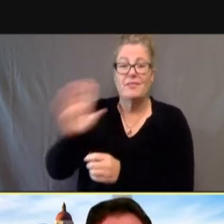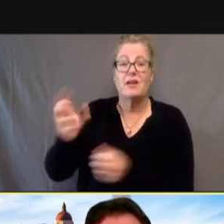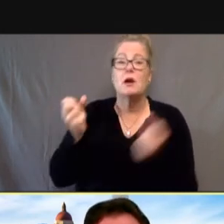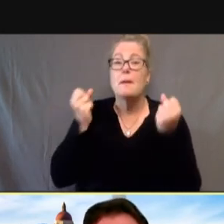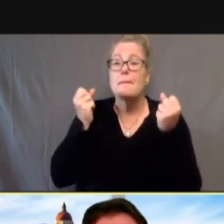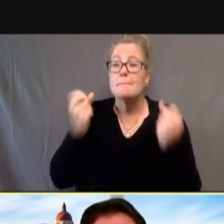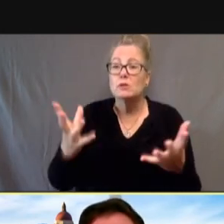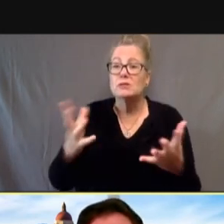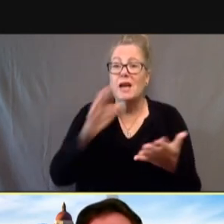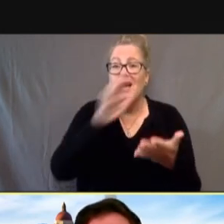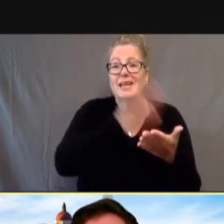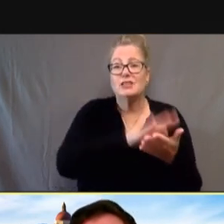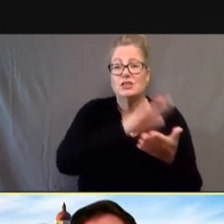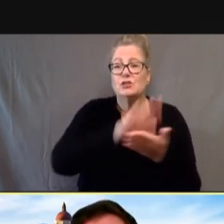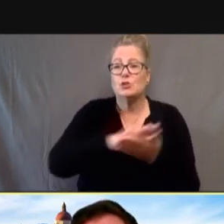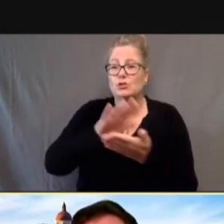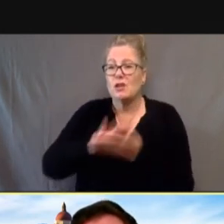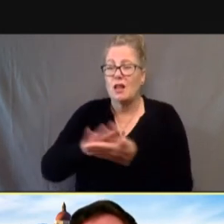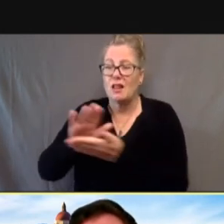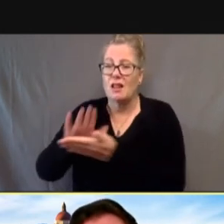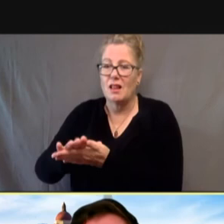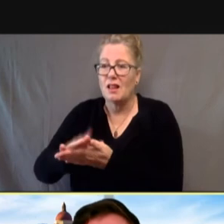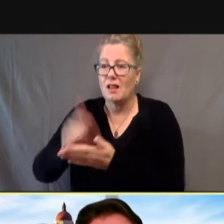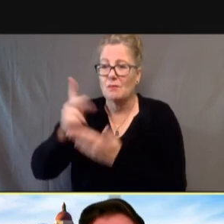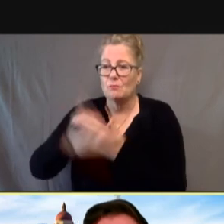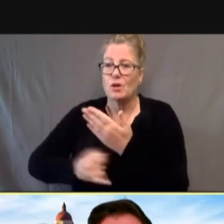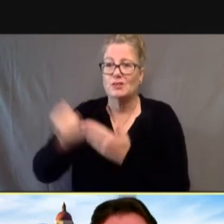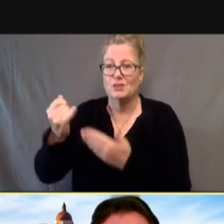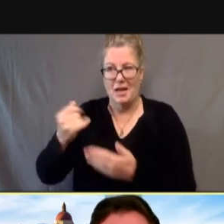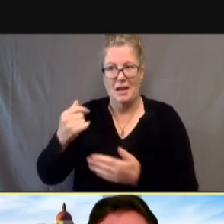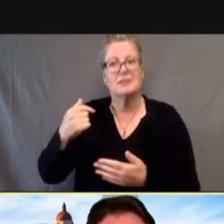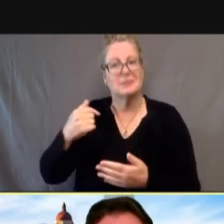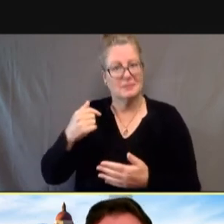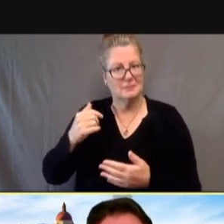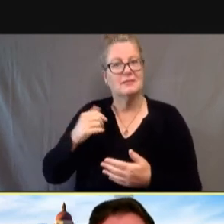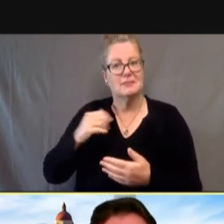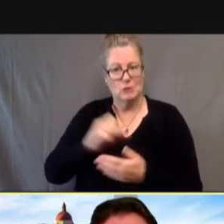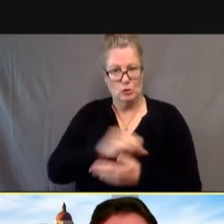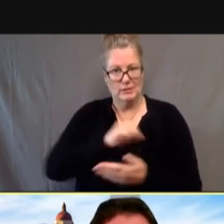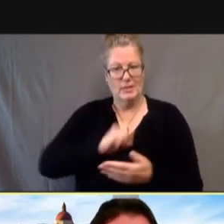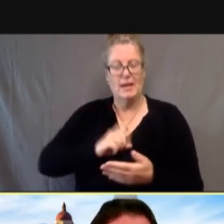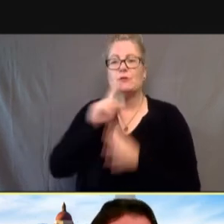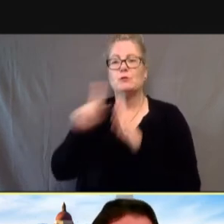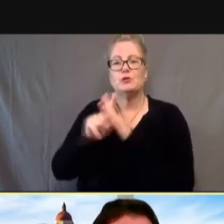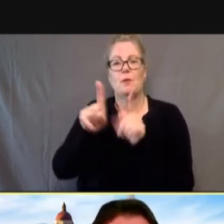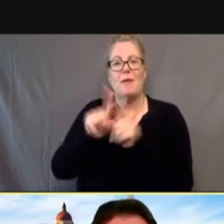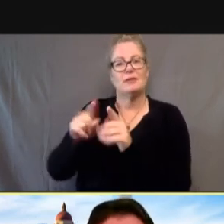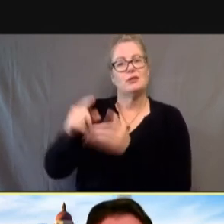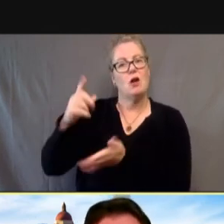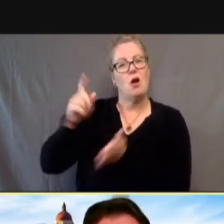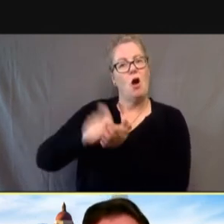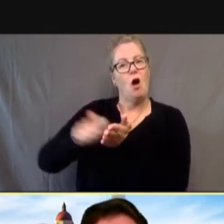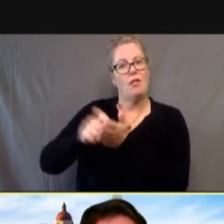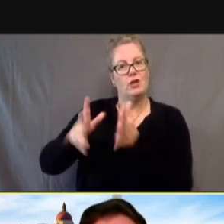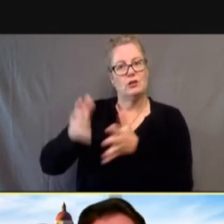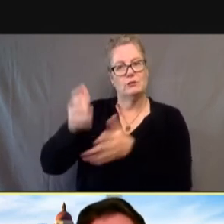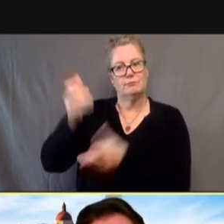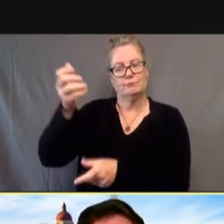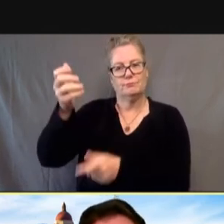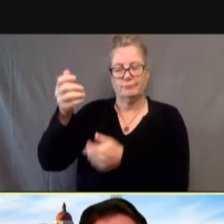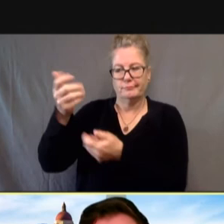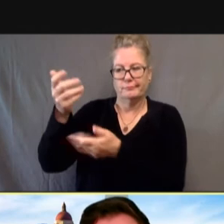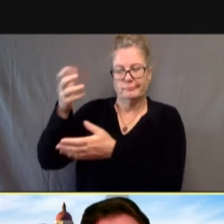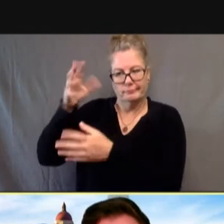so, we'll be included as authors on this study. And so we're learning and